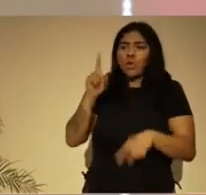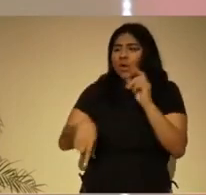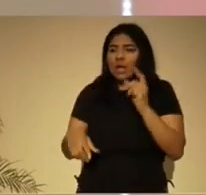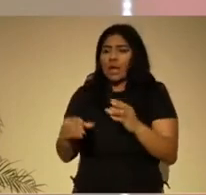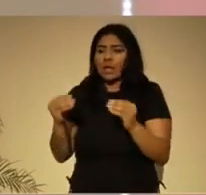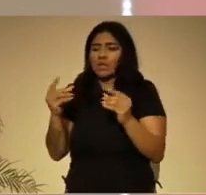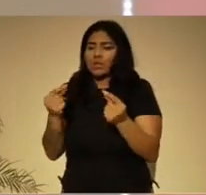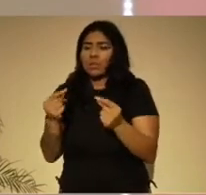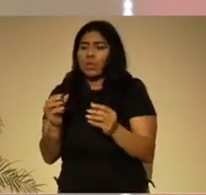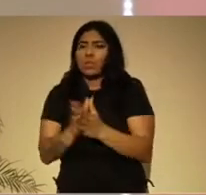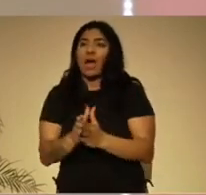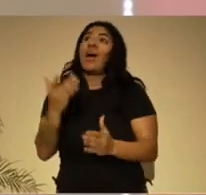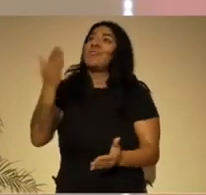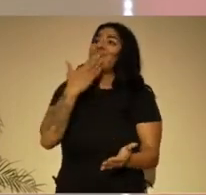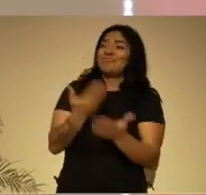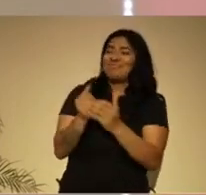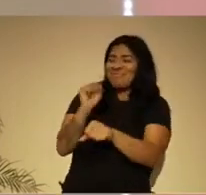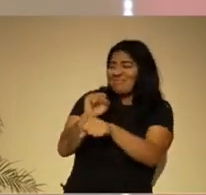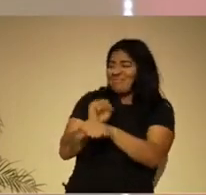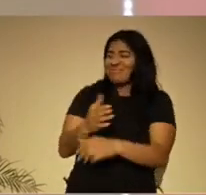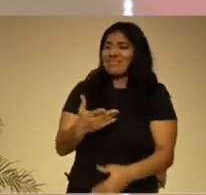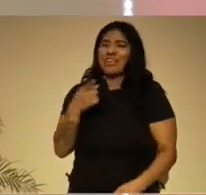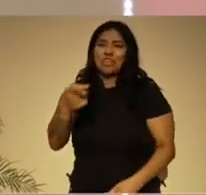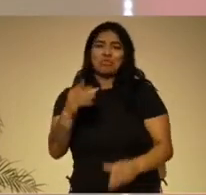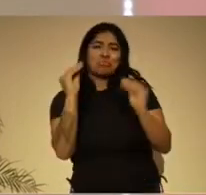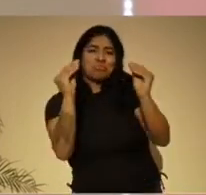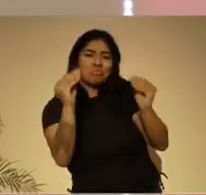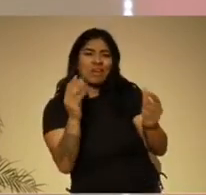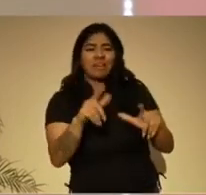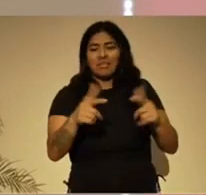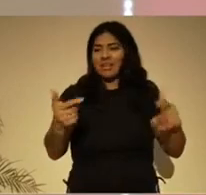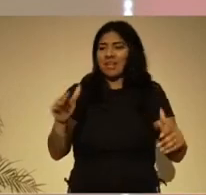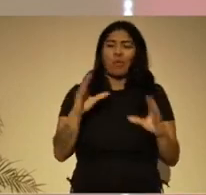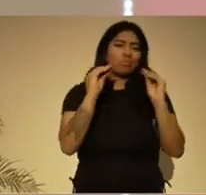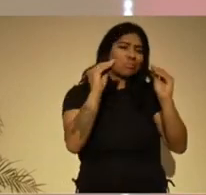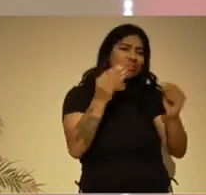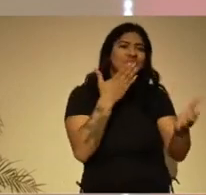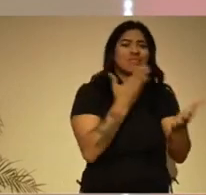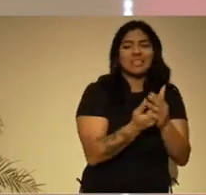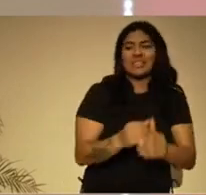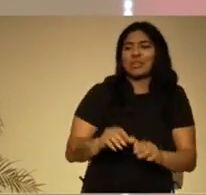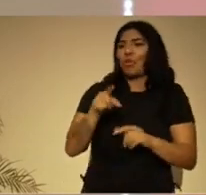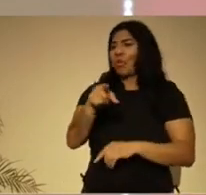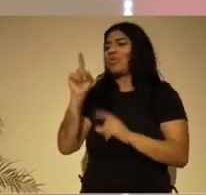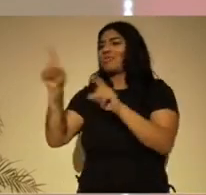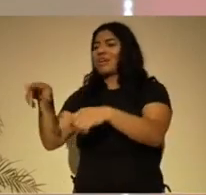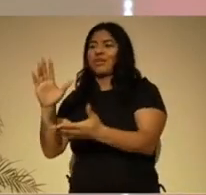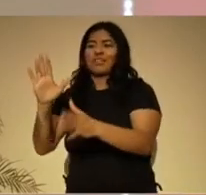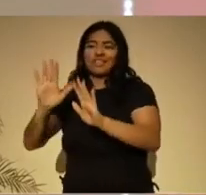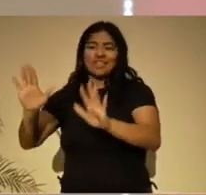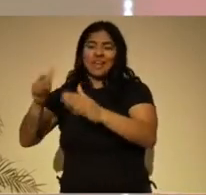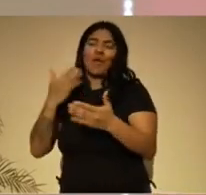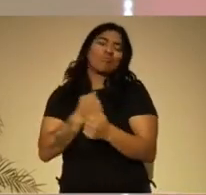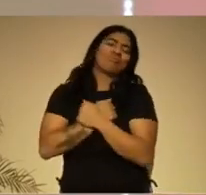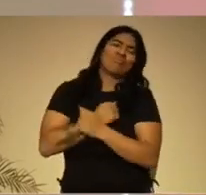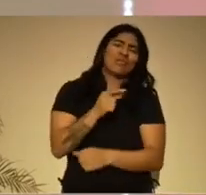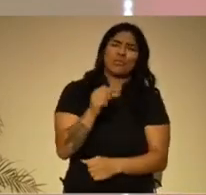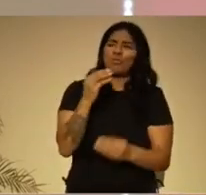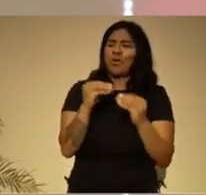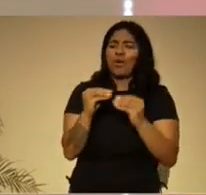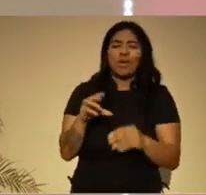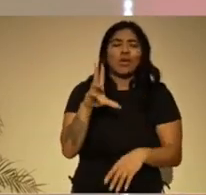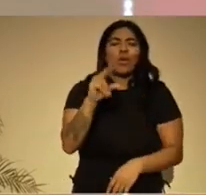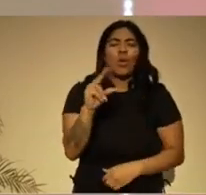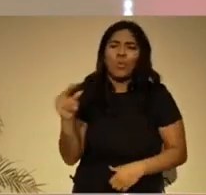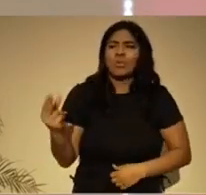do more him and be like, good job. Good job. You taught on Wednesday. Good job. You taught on Friday. Good job. You were there on Sunday. Great job. I love you more. That